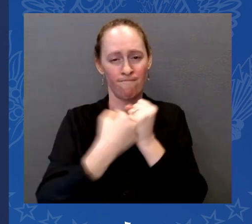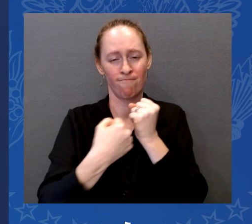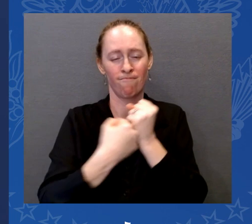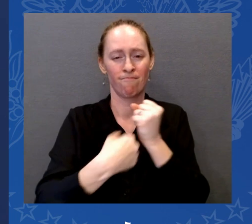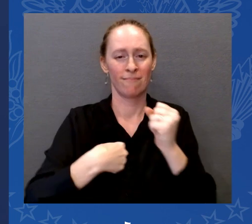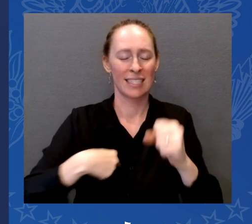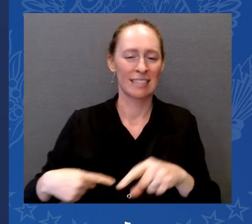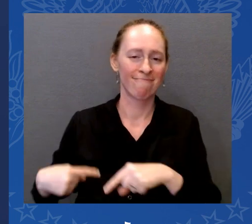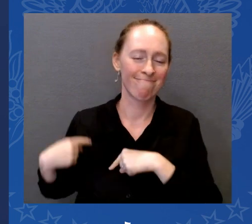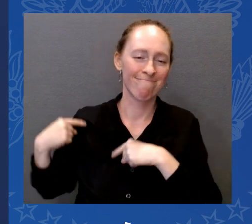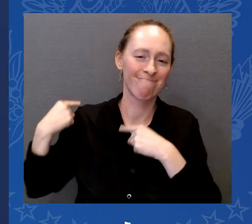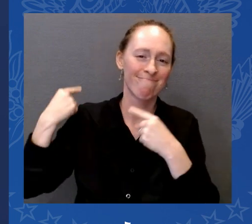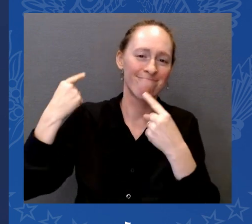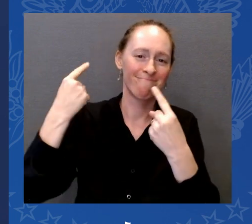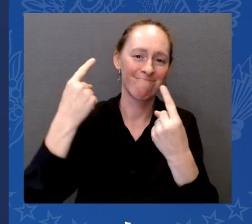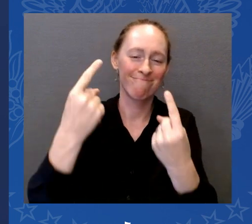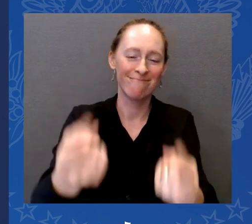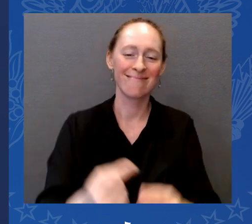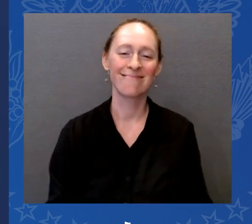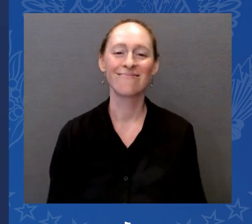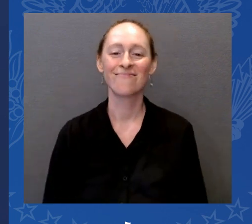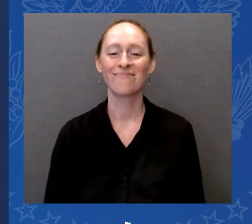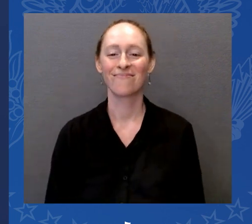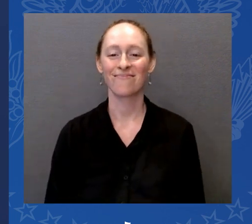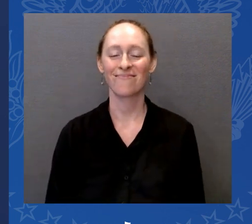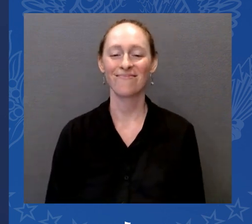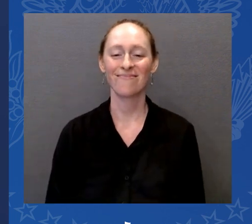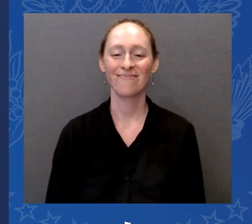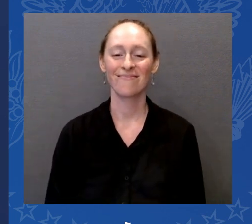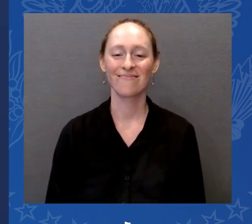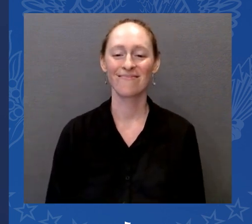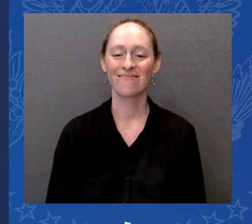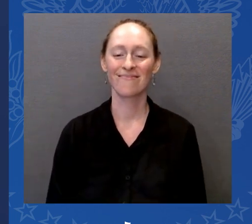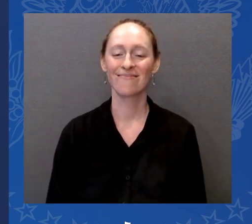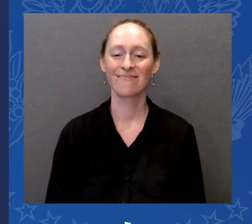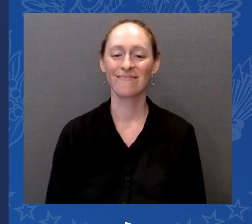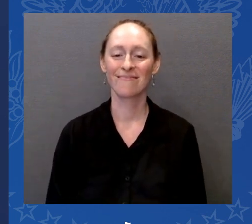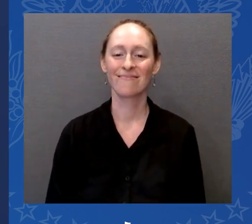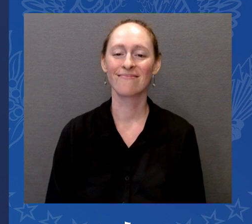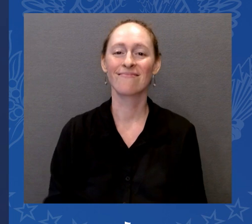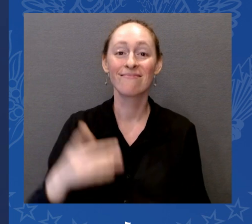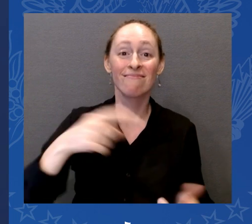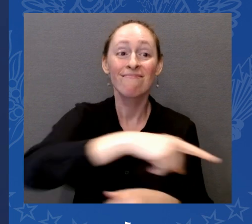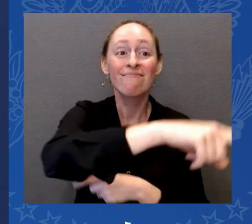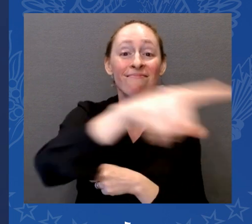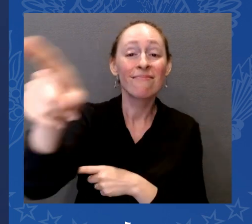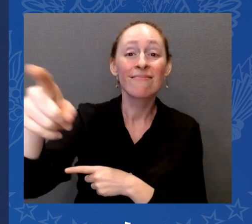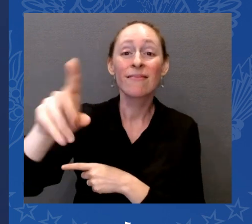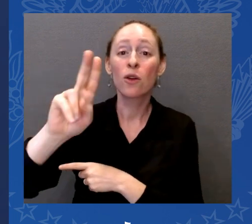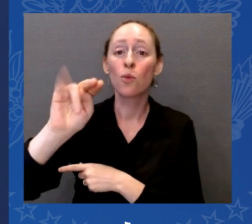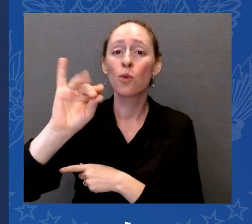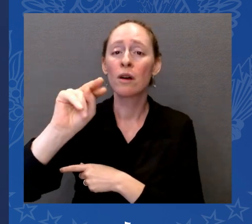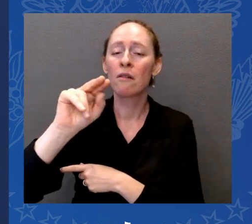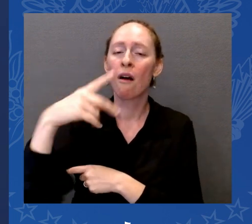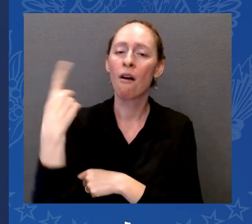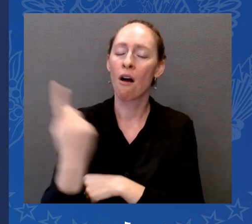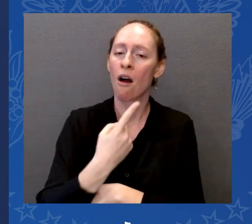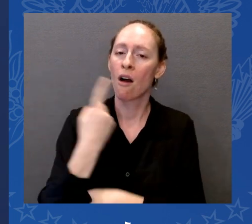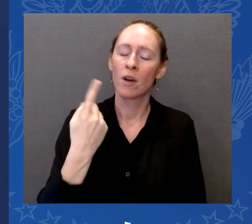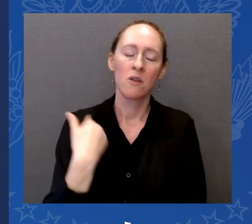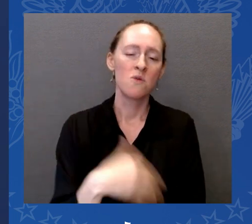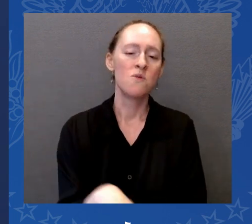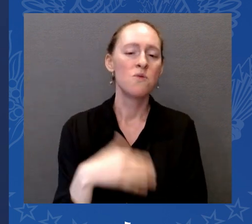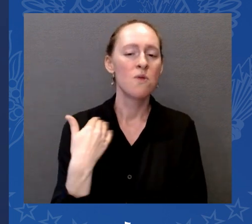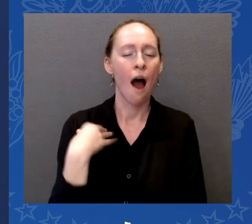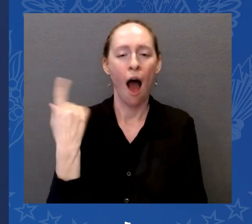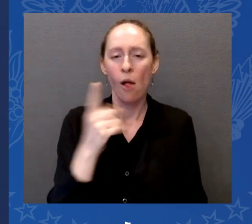in America, and we came along. I made a promise, and I'm keeping it. I'd be the most pro-union president in American history, and I'm going to make sure that